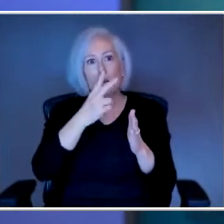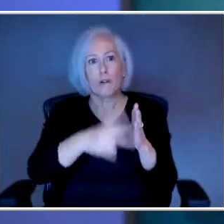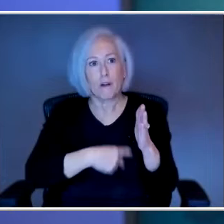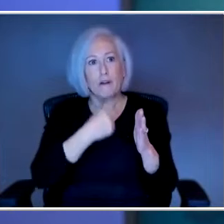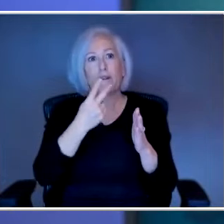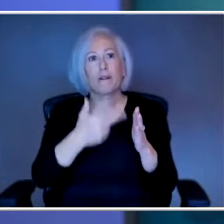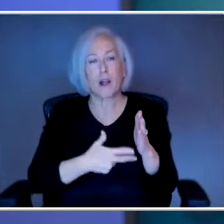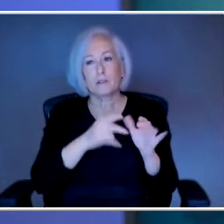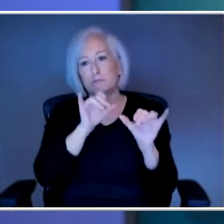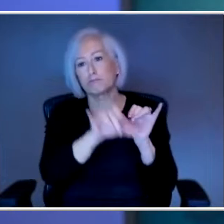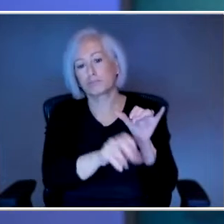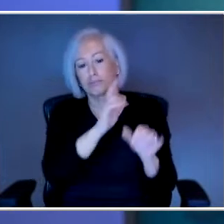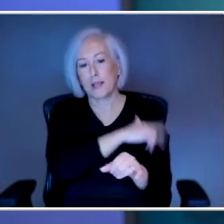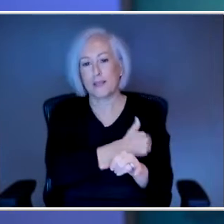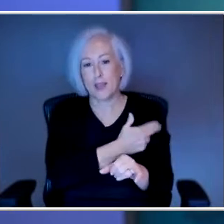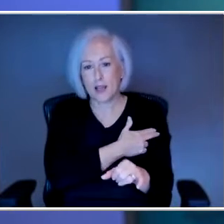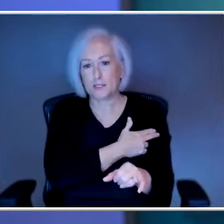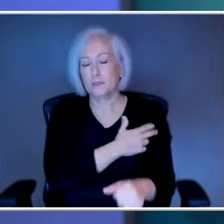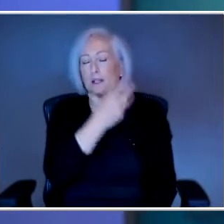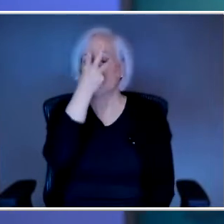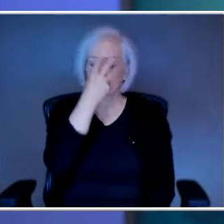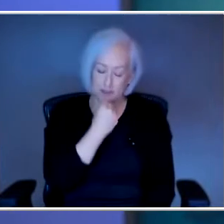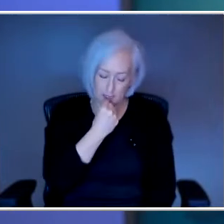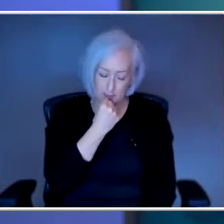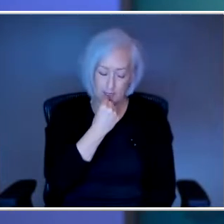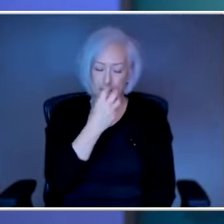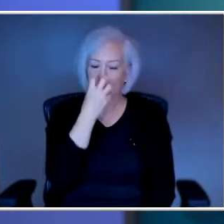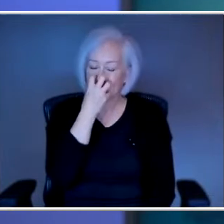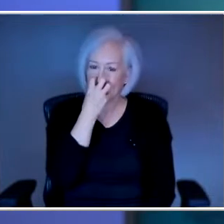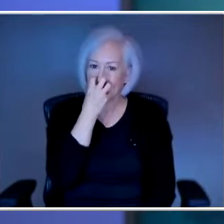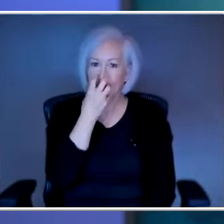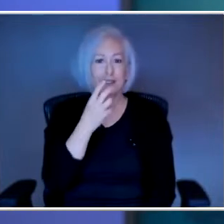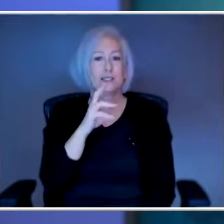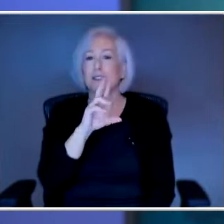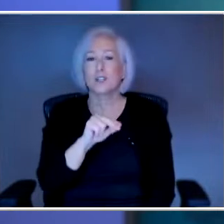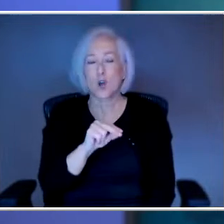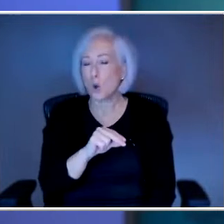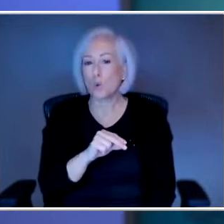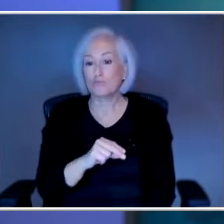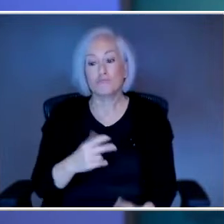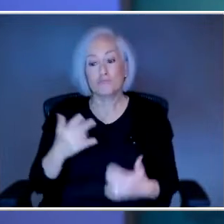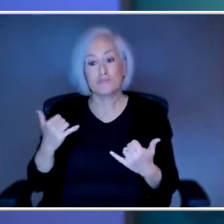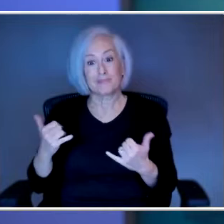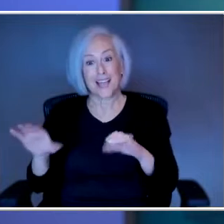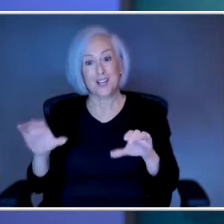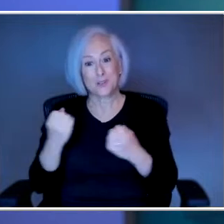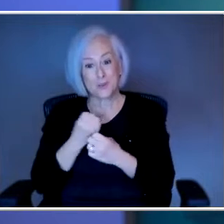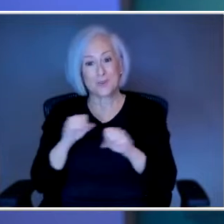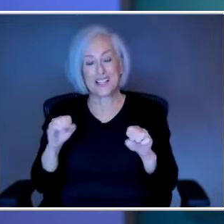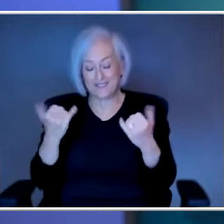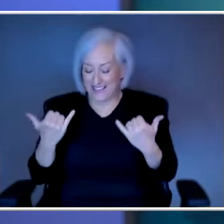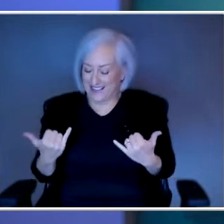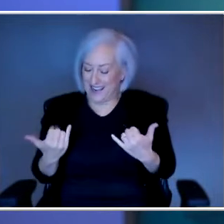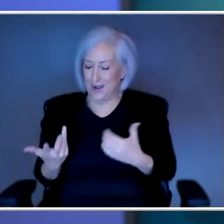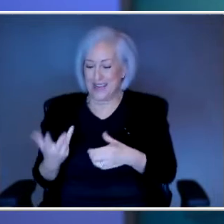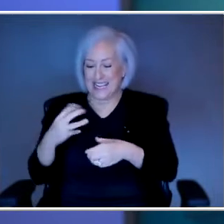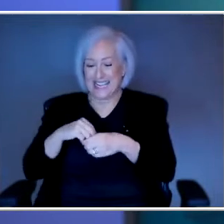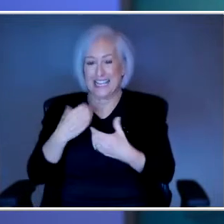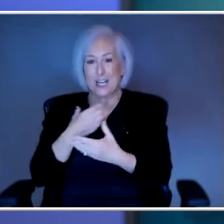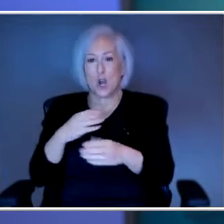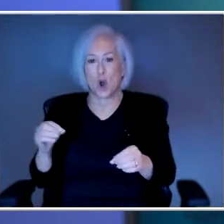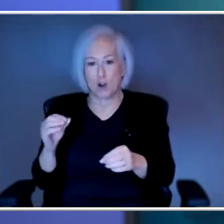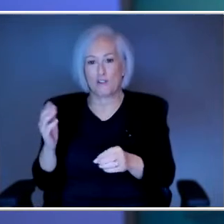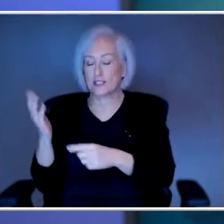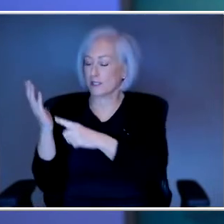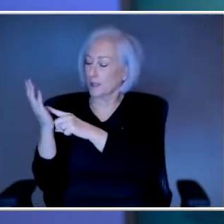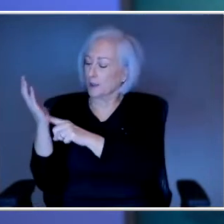hospital, being knocked out, that kind of anesthesia, kind of hungover feeling. It can be done safely in the office under local only conditions, and now can